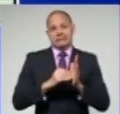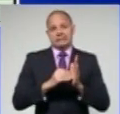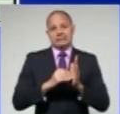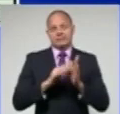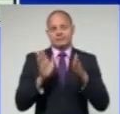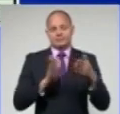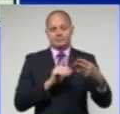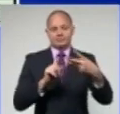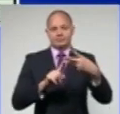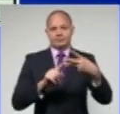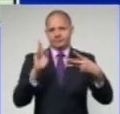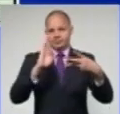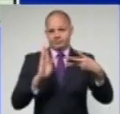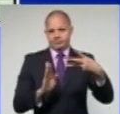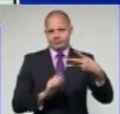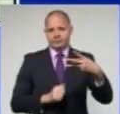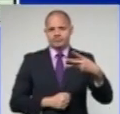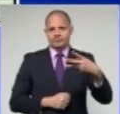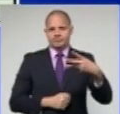1,215,001 cases and